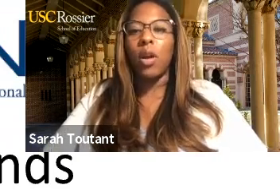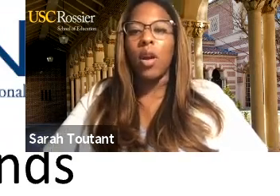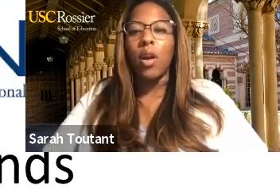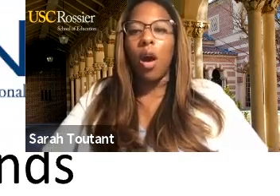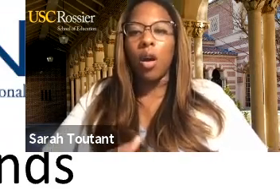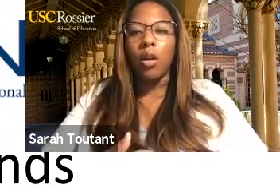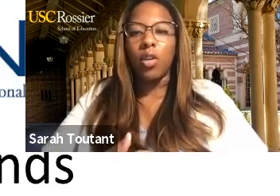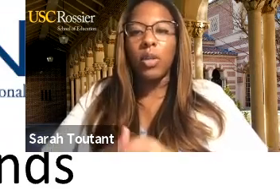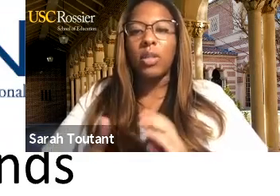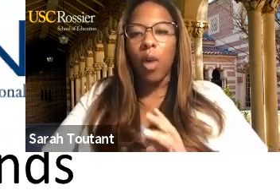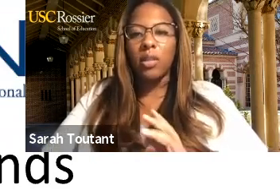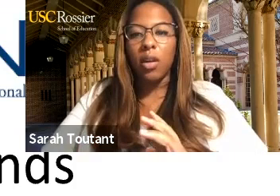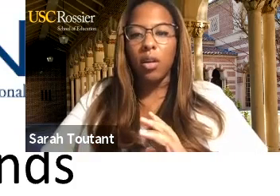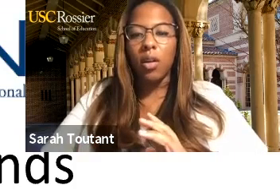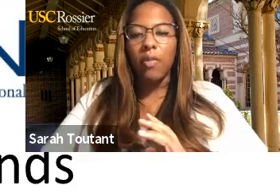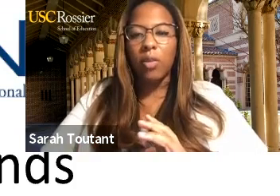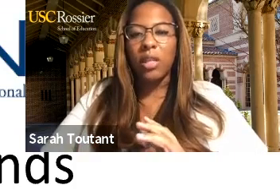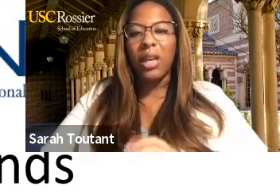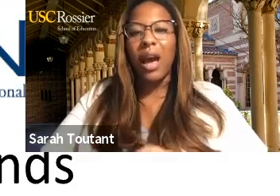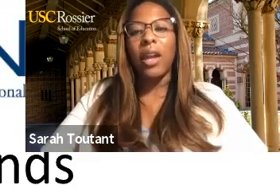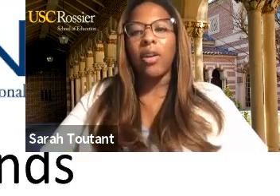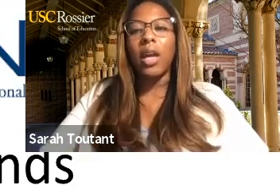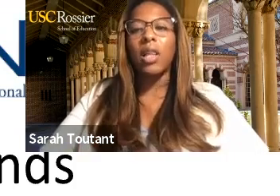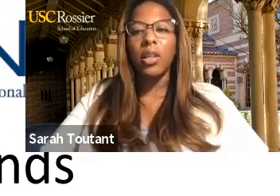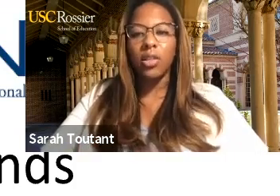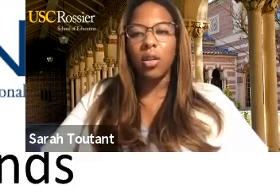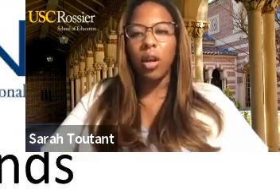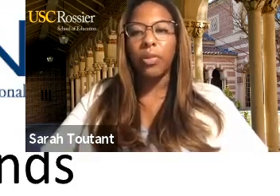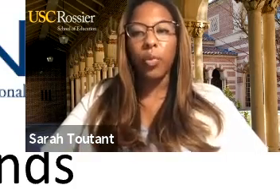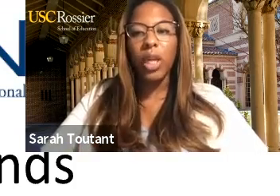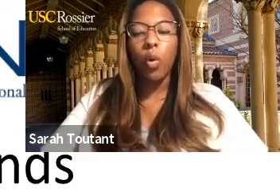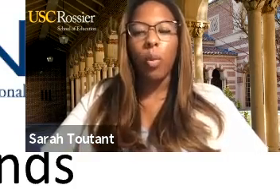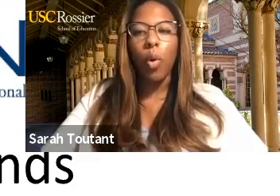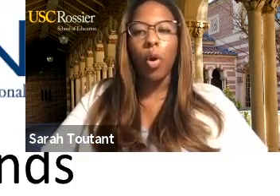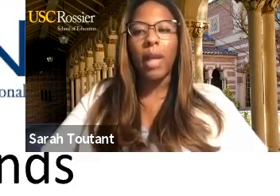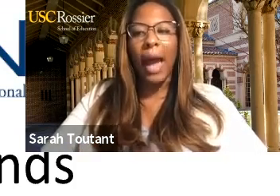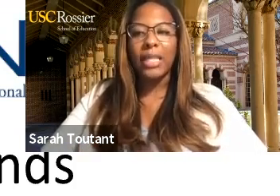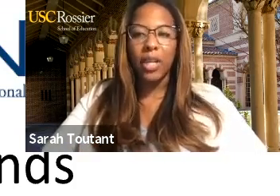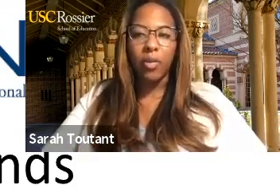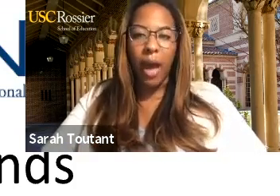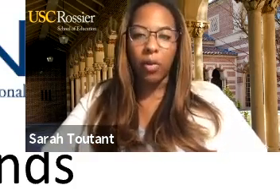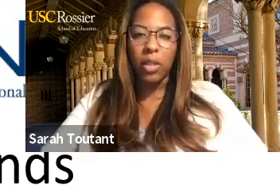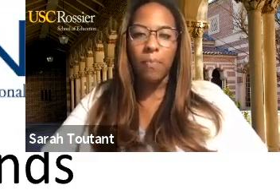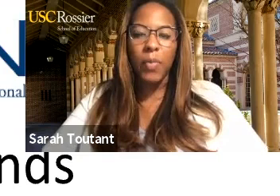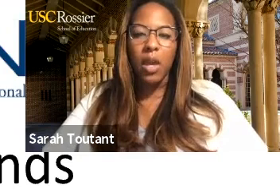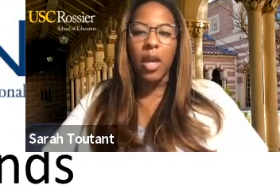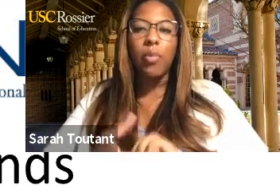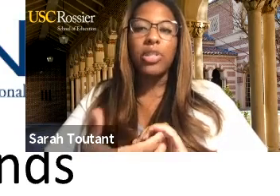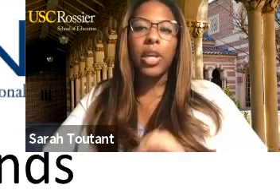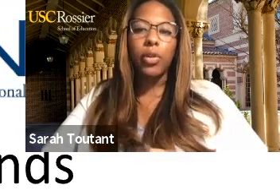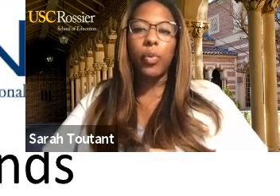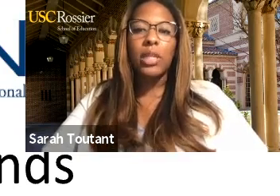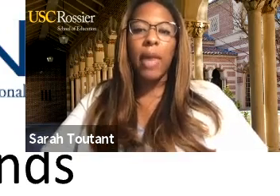for our USC Rossier faculty to hire a cluster of three or more Black tenure faculty.